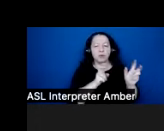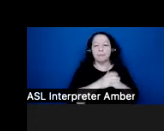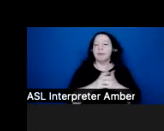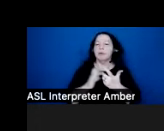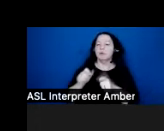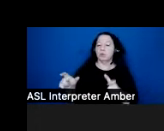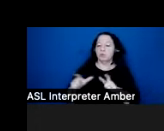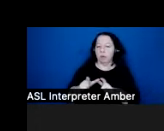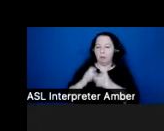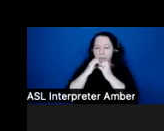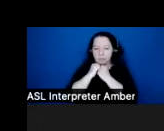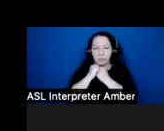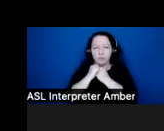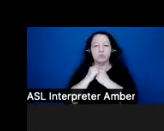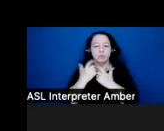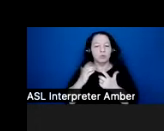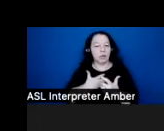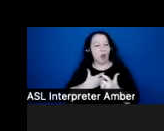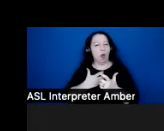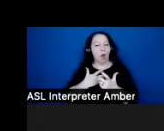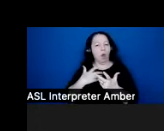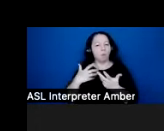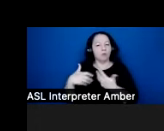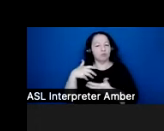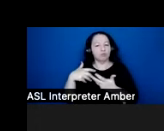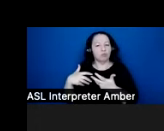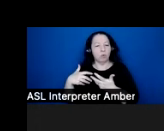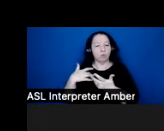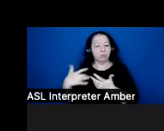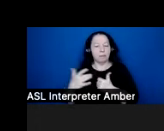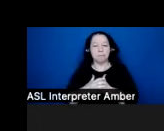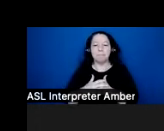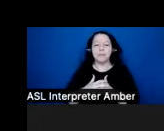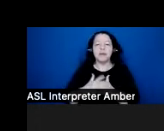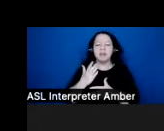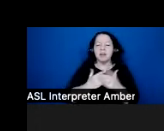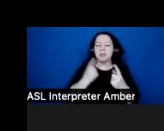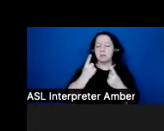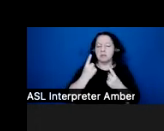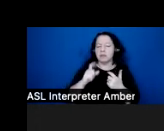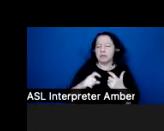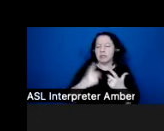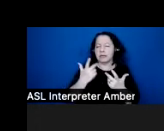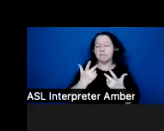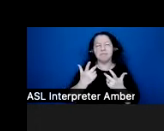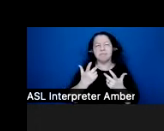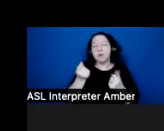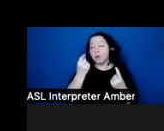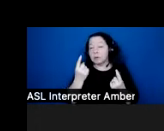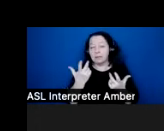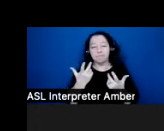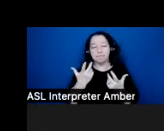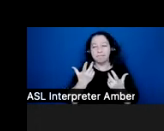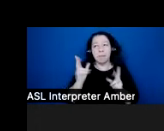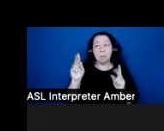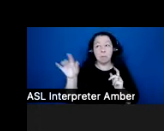And so I think there's some consideration to be given to the fact that there are folks, not just